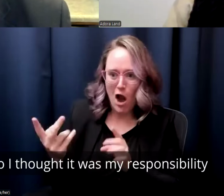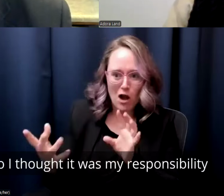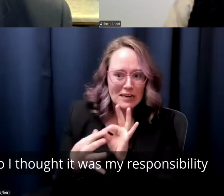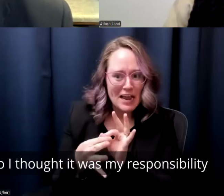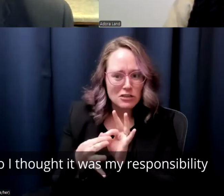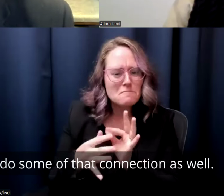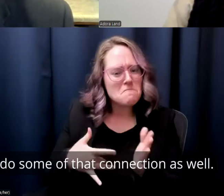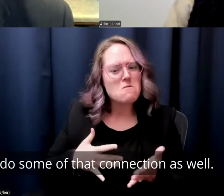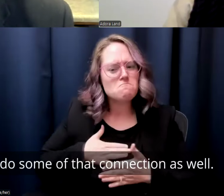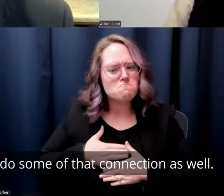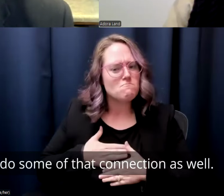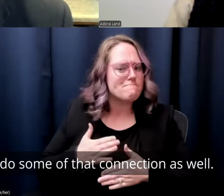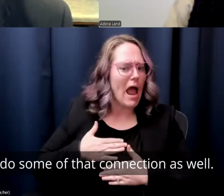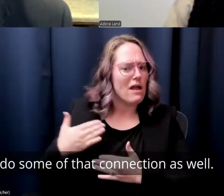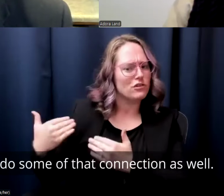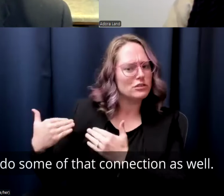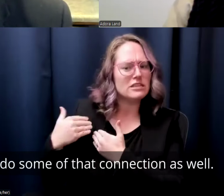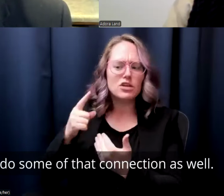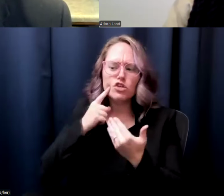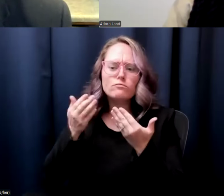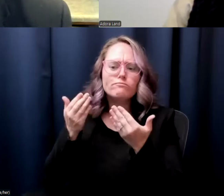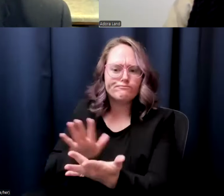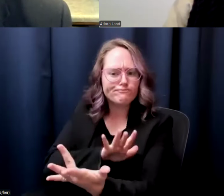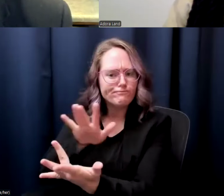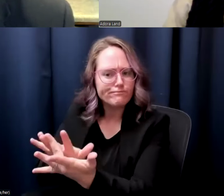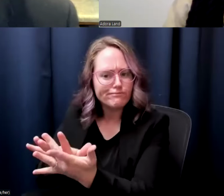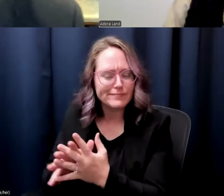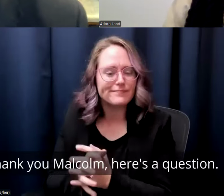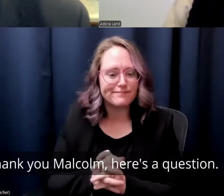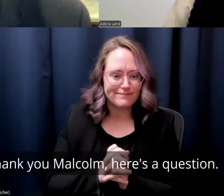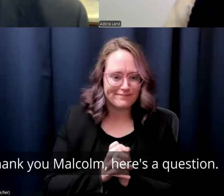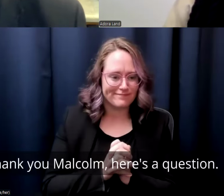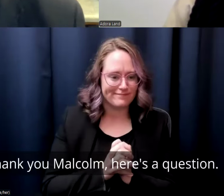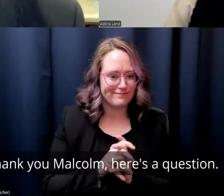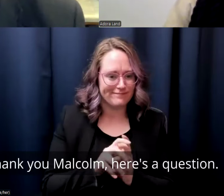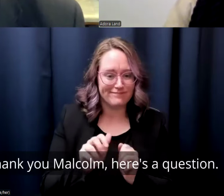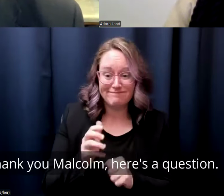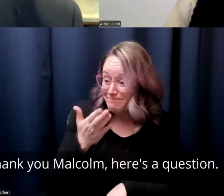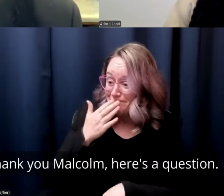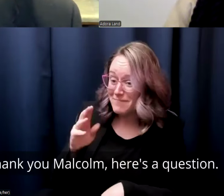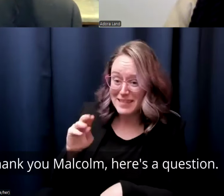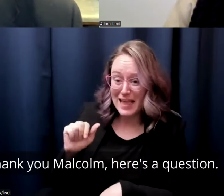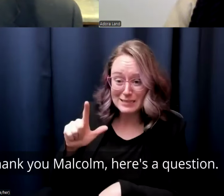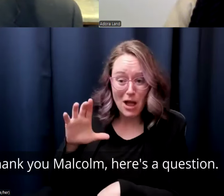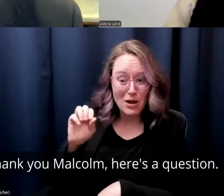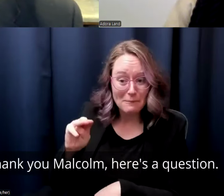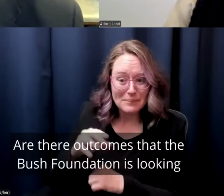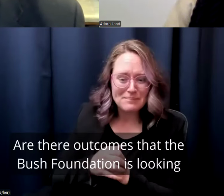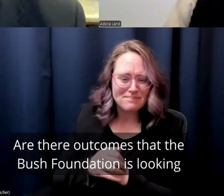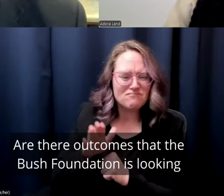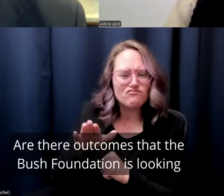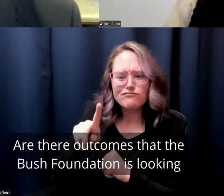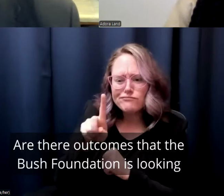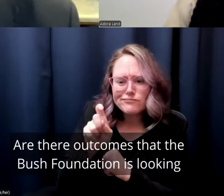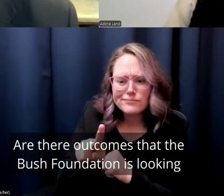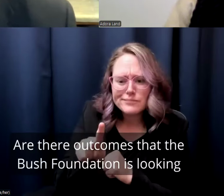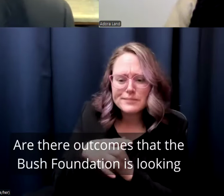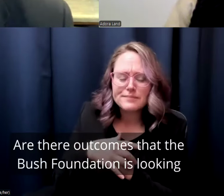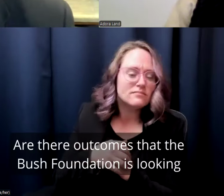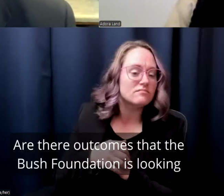responsibility to do some of that connection as well. Thank you, Malcolm. Here's a question. Are